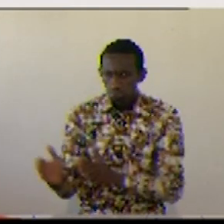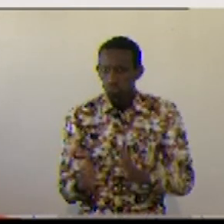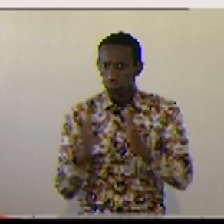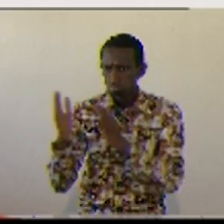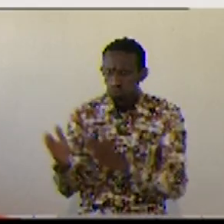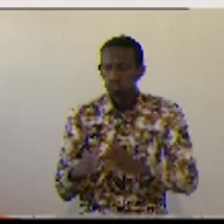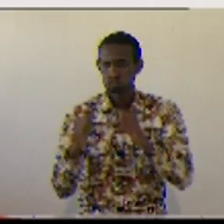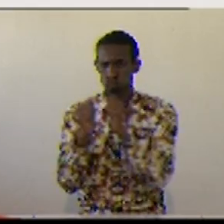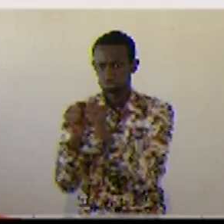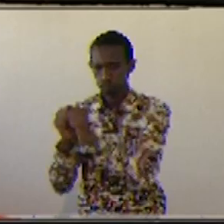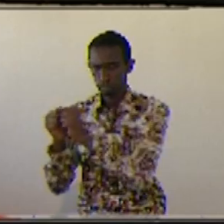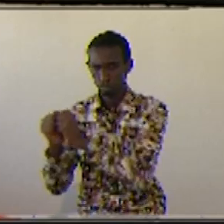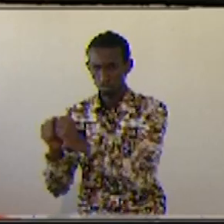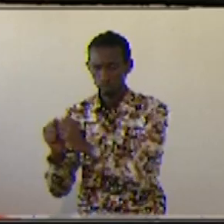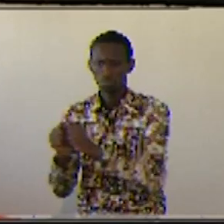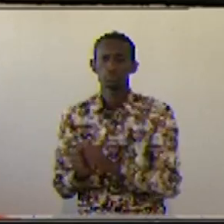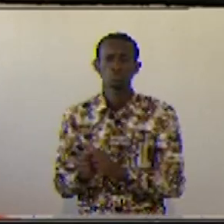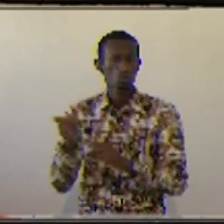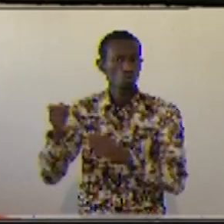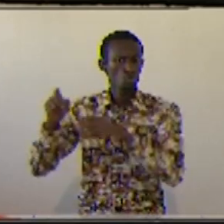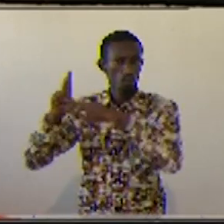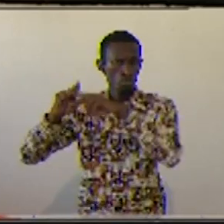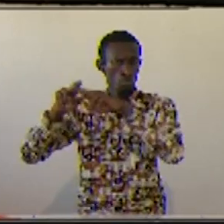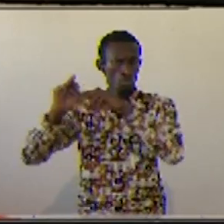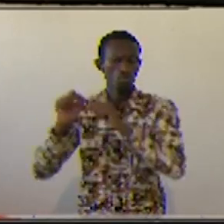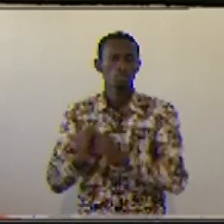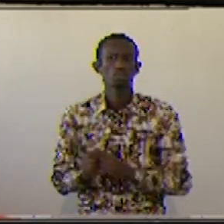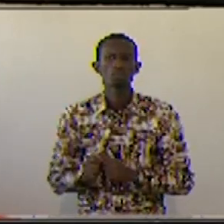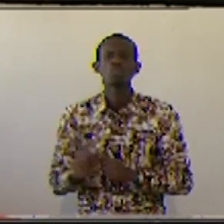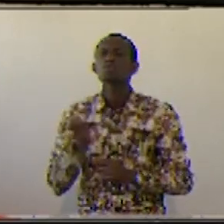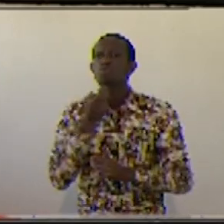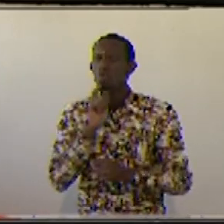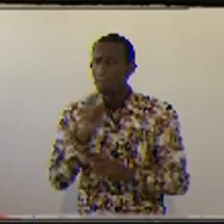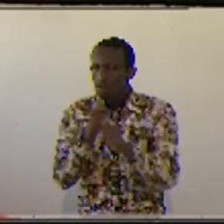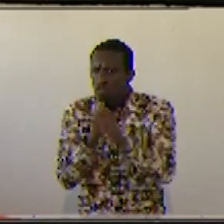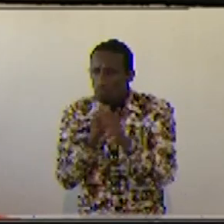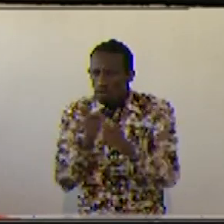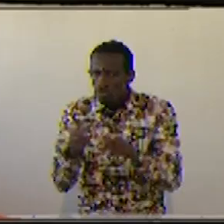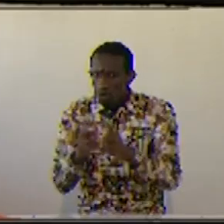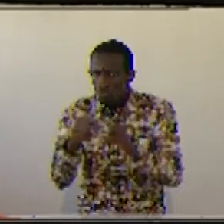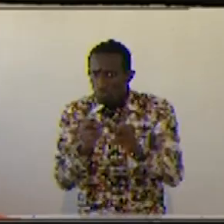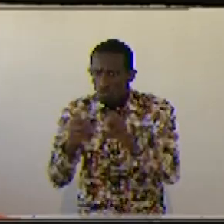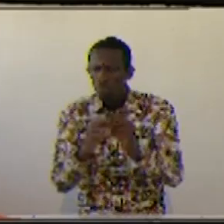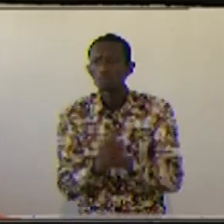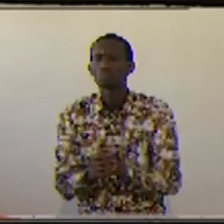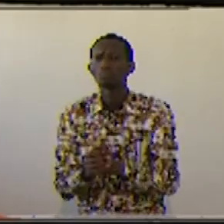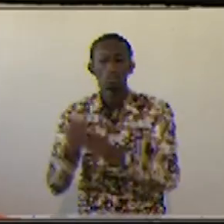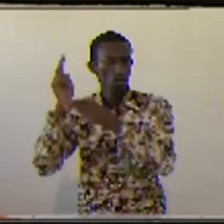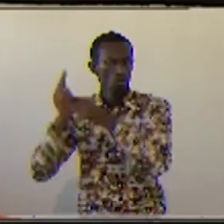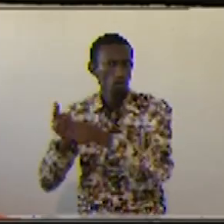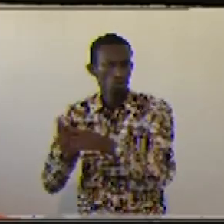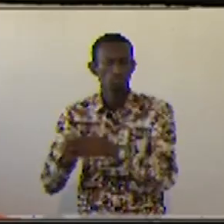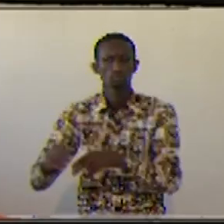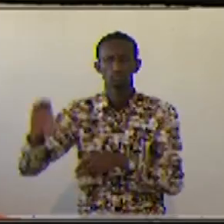solid particles of those salts, you should proceed with a process we call crystallization, the